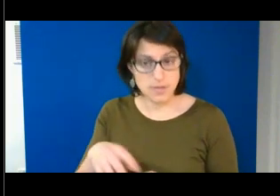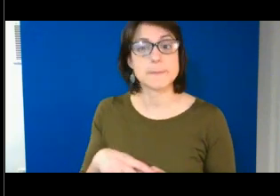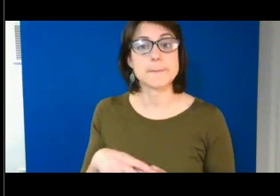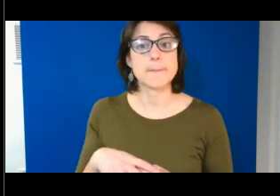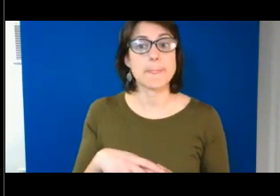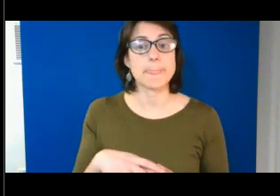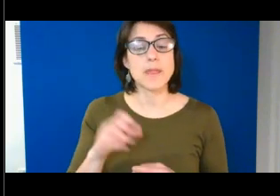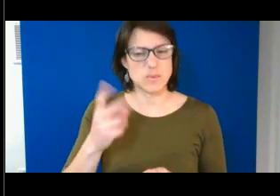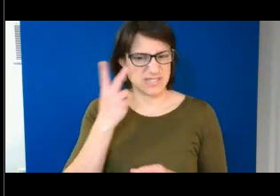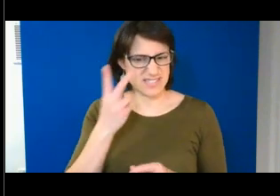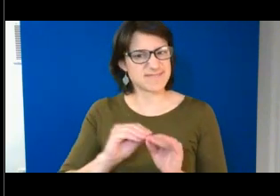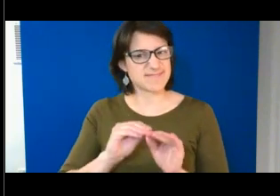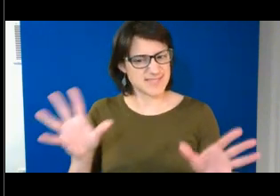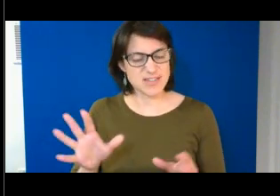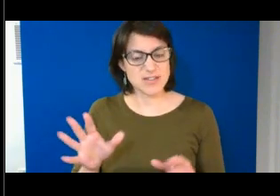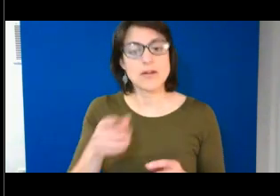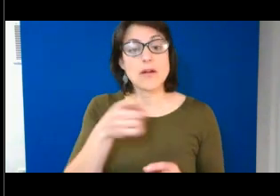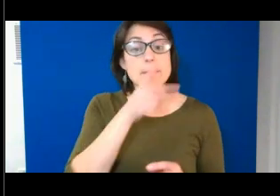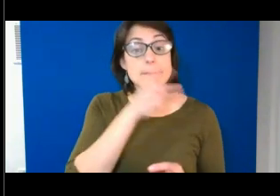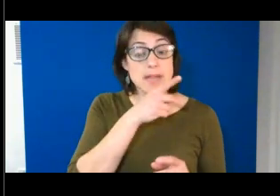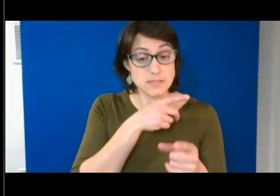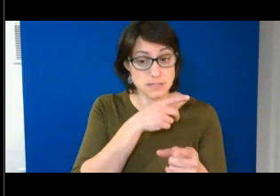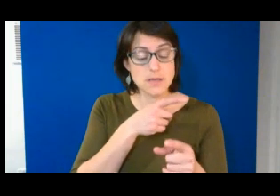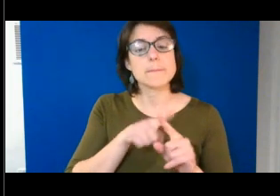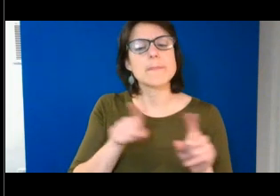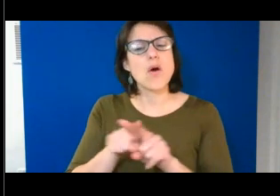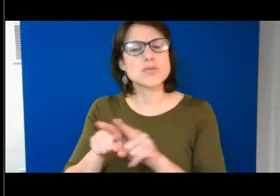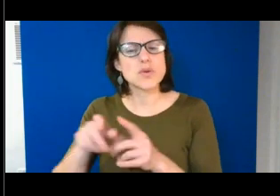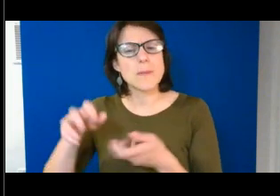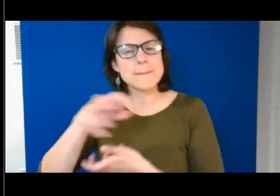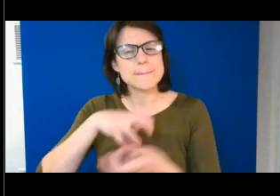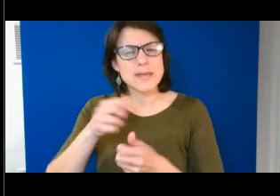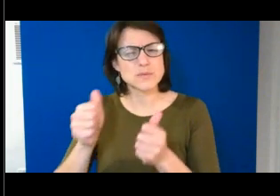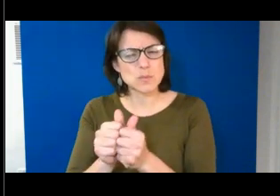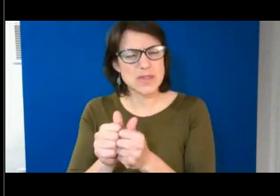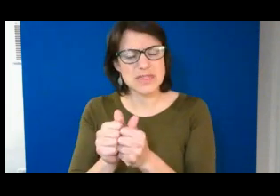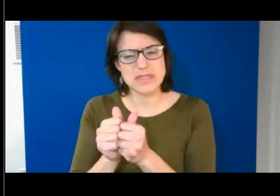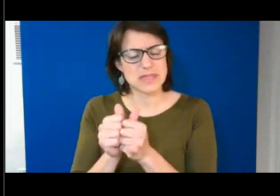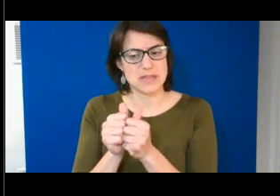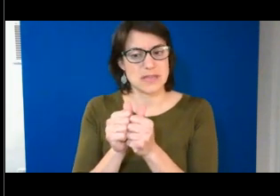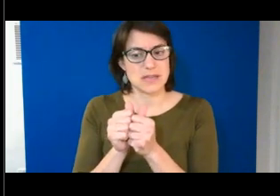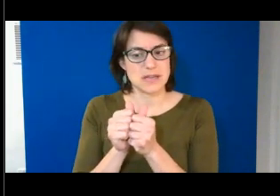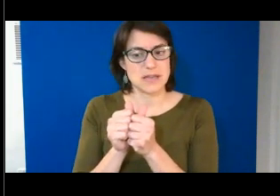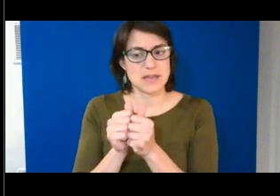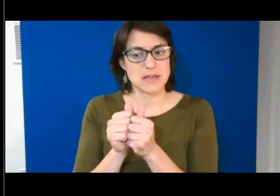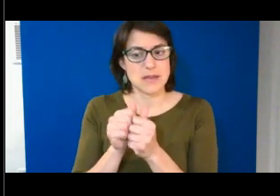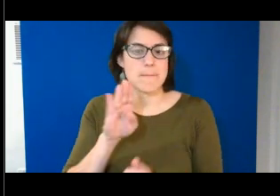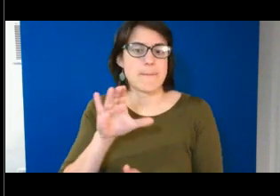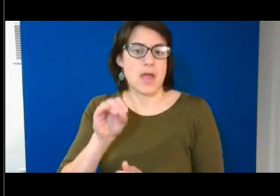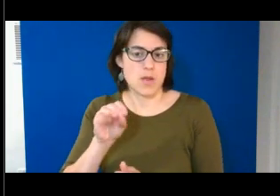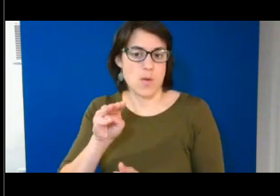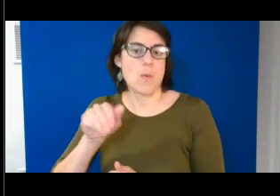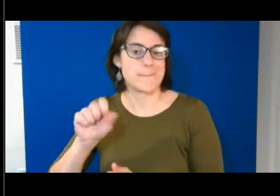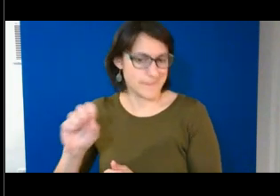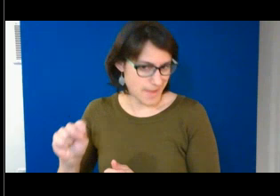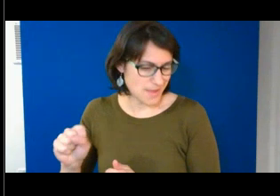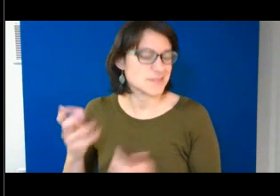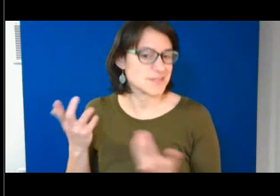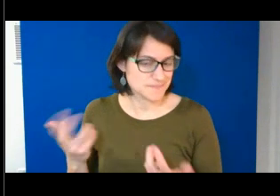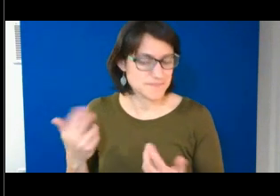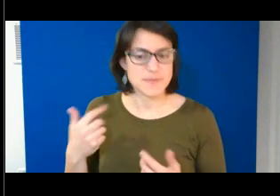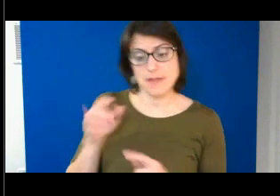of the plastic, but also mixed with quite a lot of this a biomass, and which is we don't need